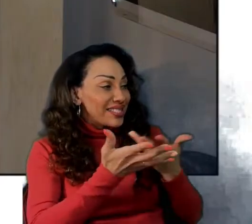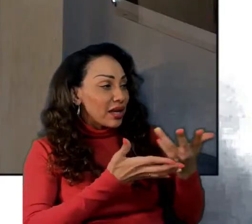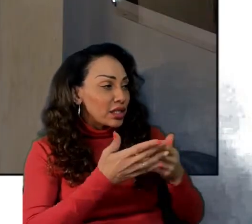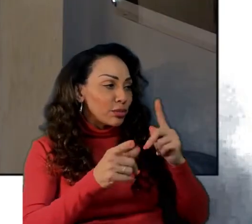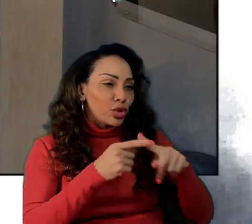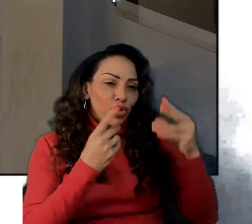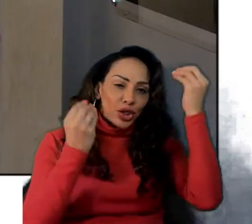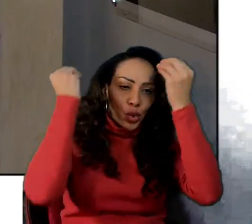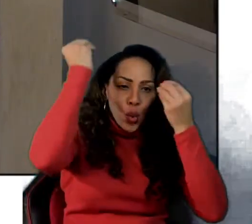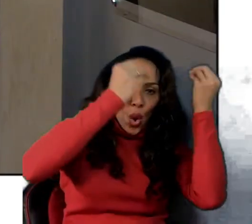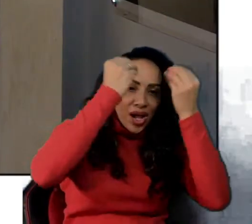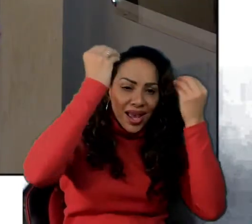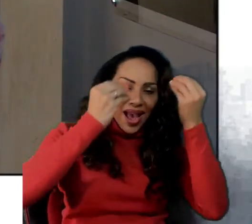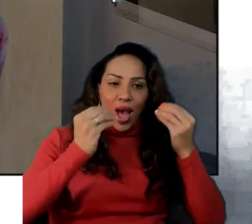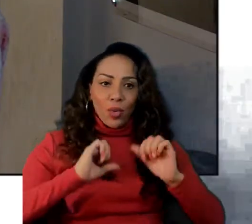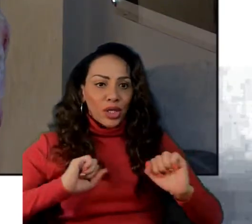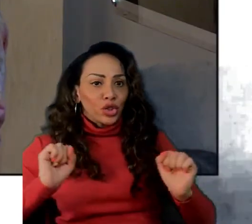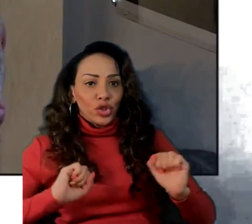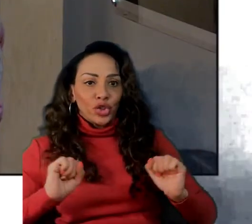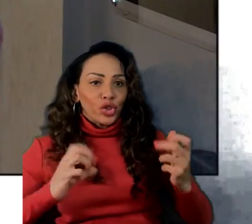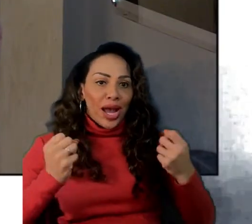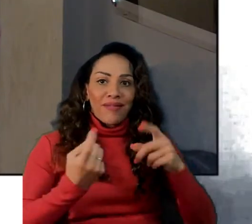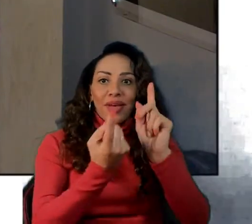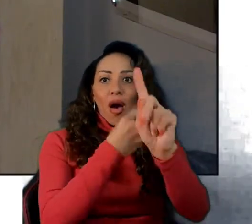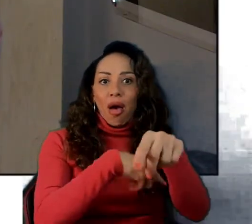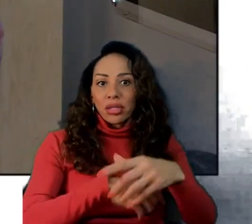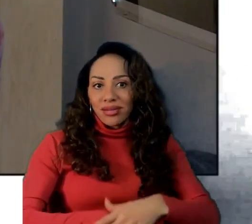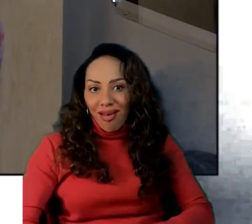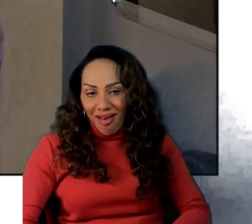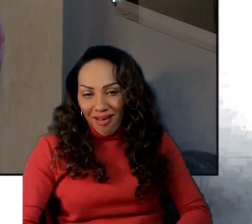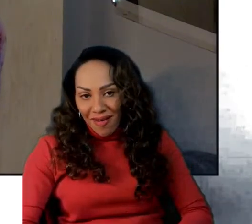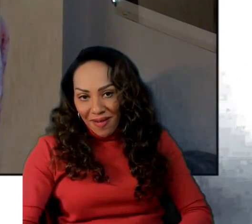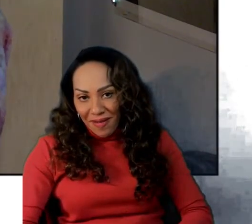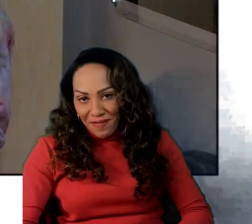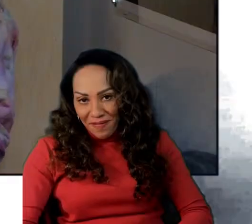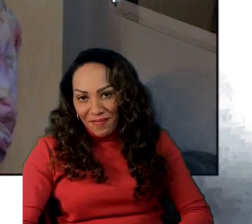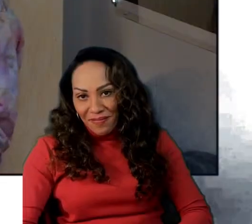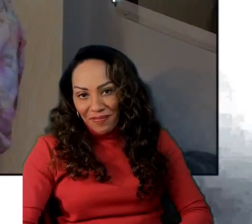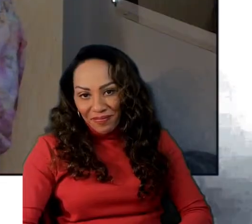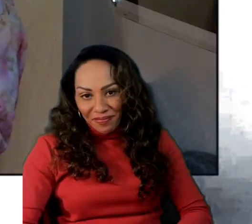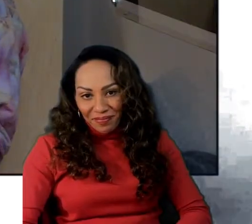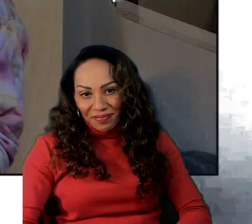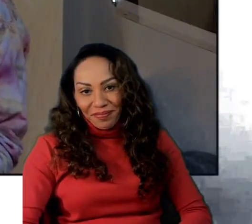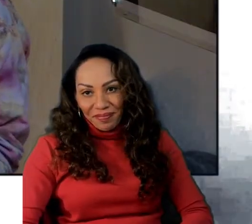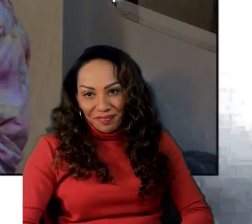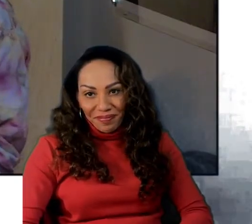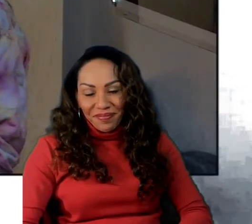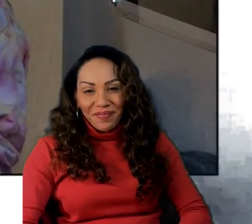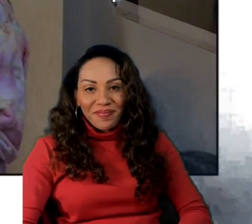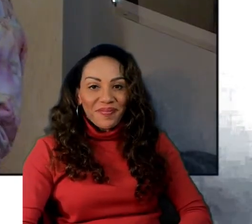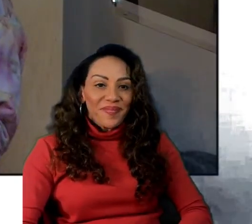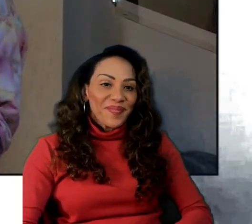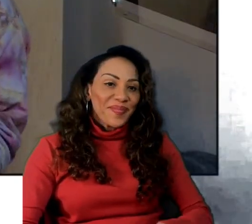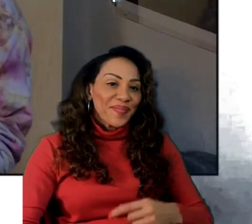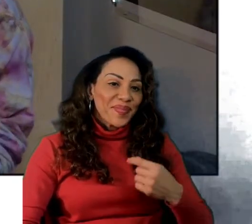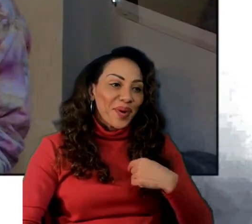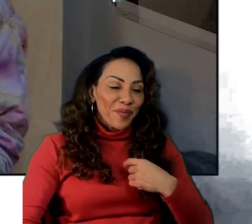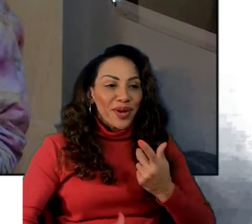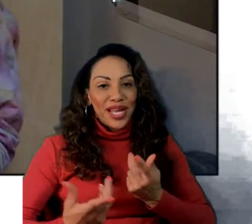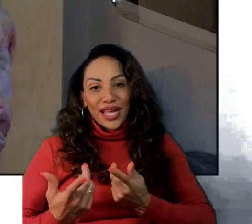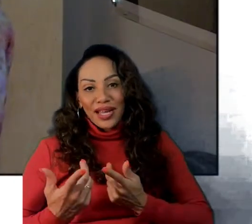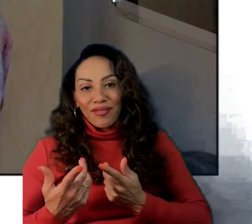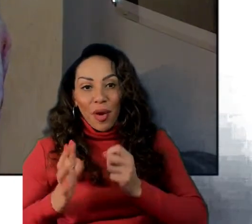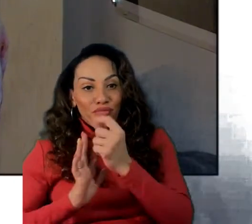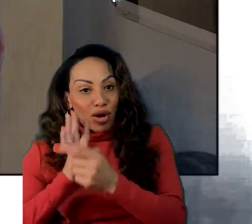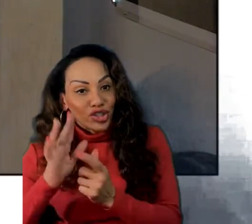we don't have the answer, how do we really, we're working on this project, we've run these workshops, we're trying to ask citizens,